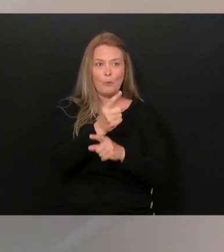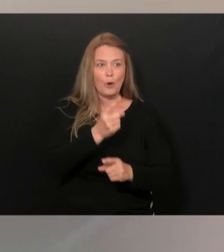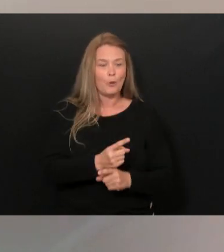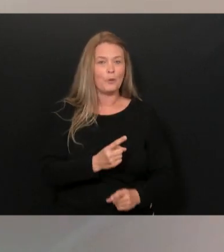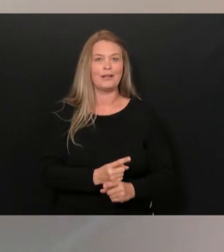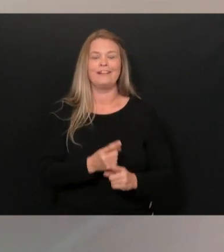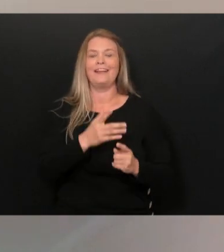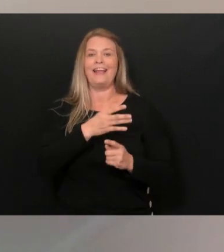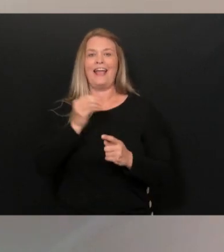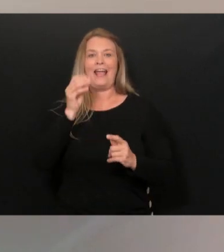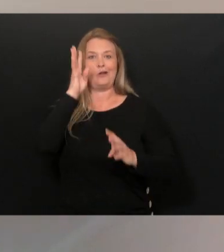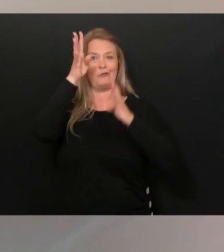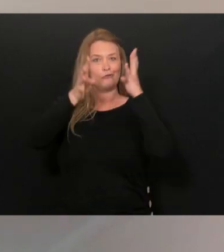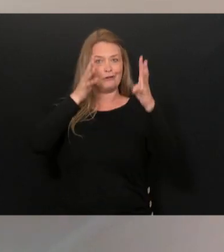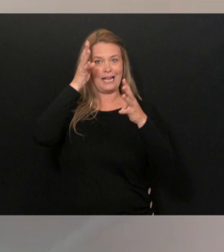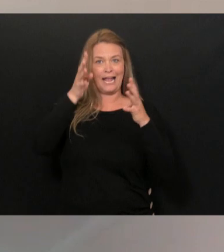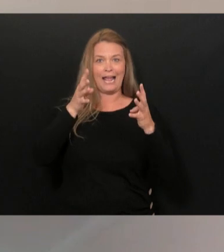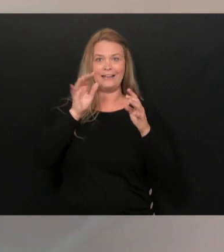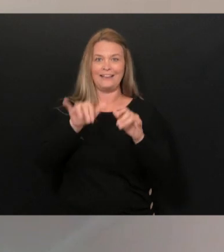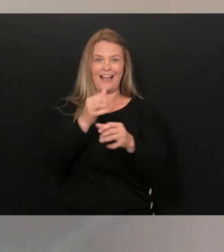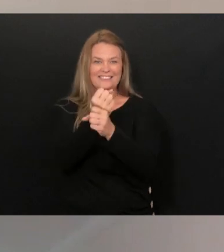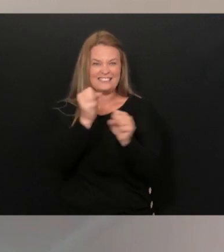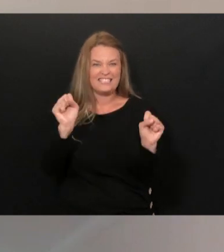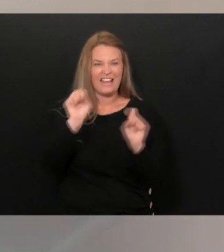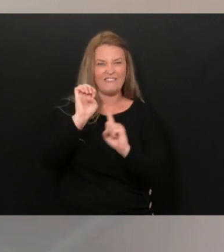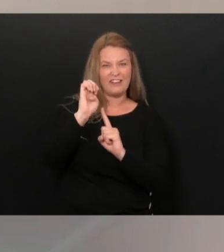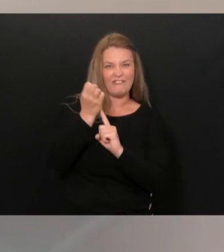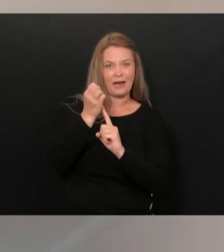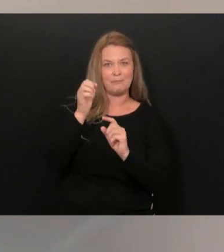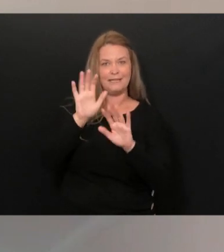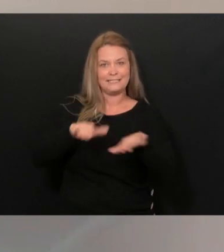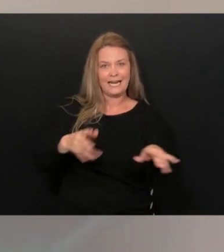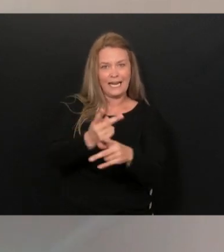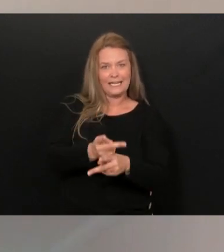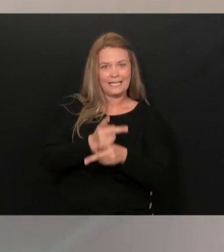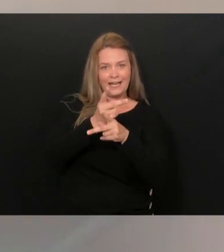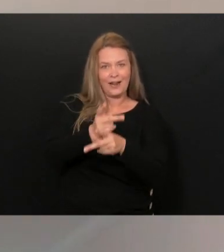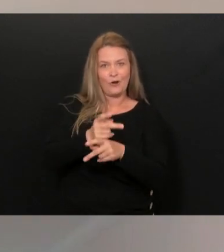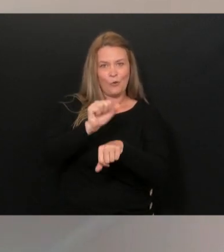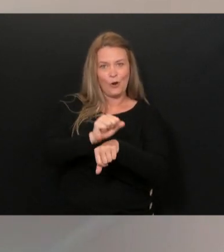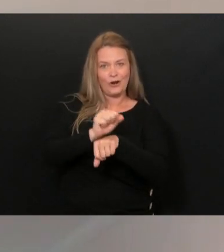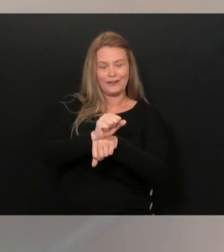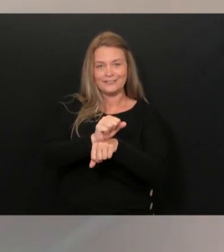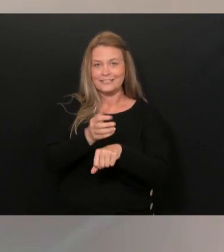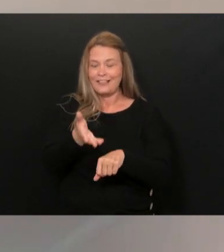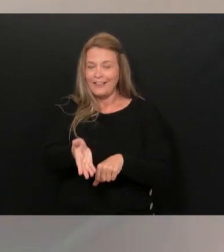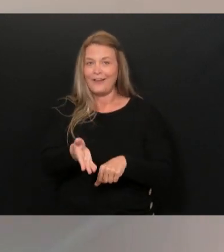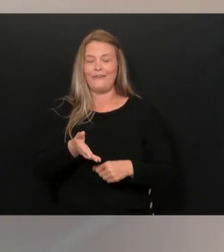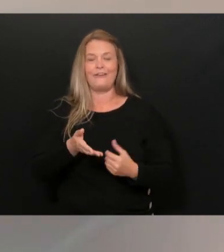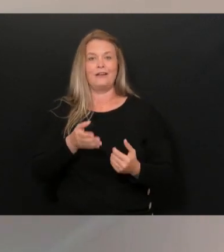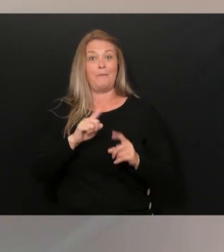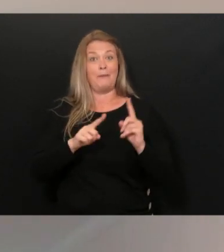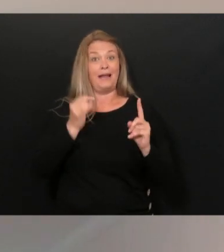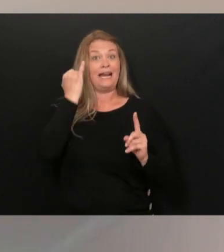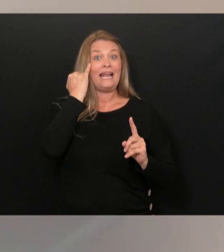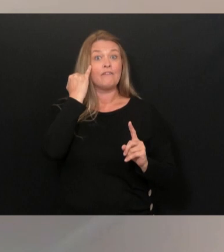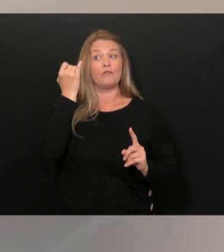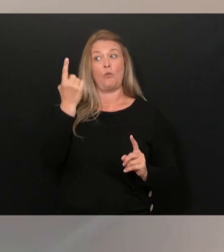to create that safe environment in the daycare, test the workers, but particularly if one of the parents has